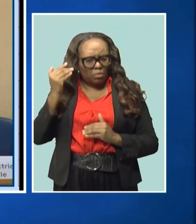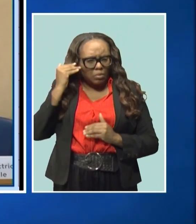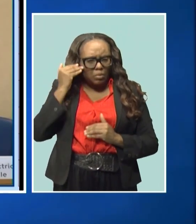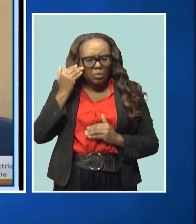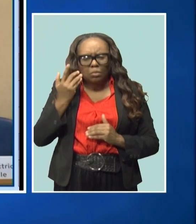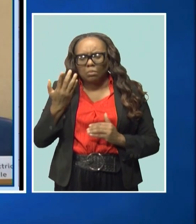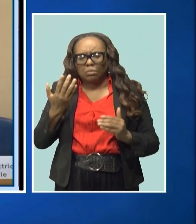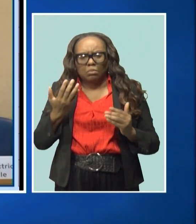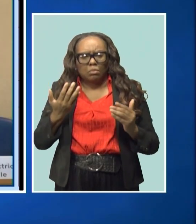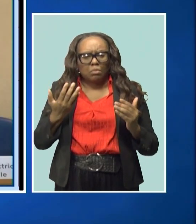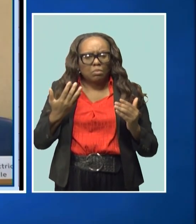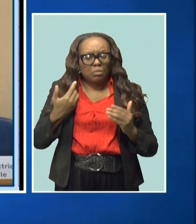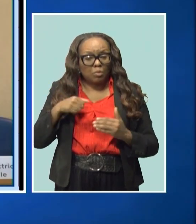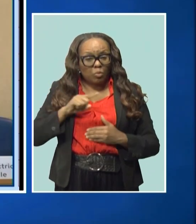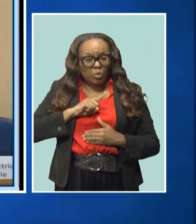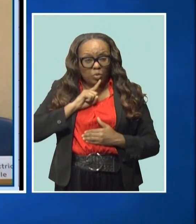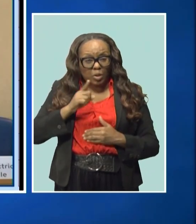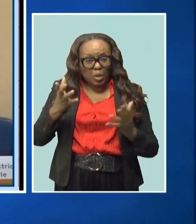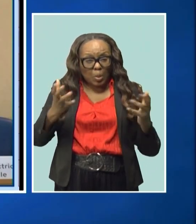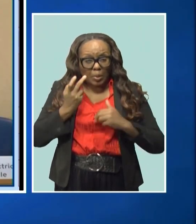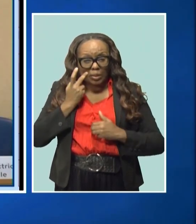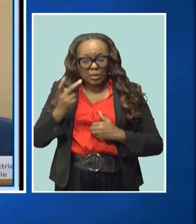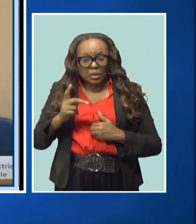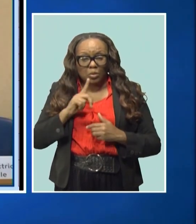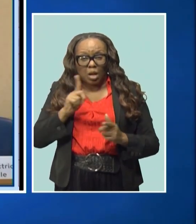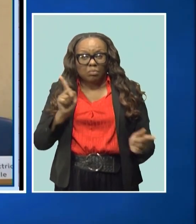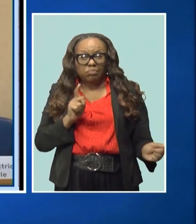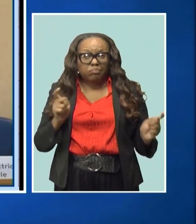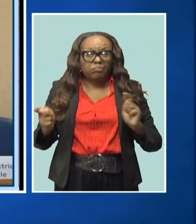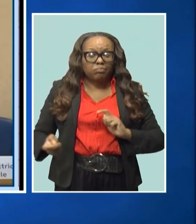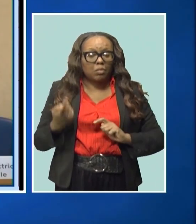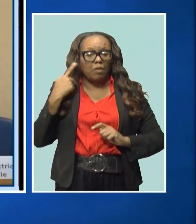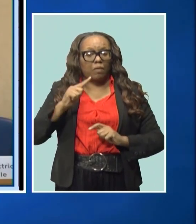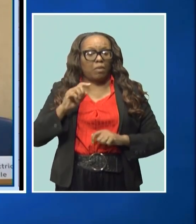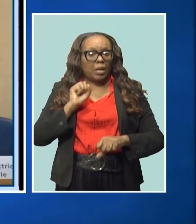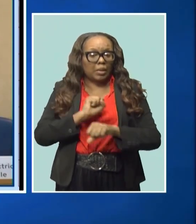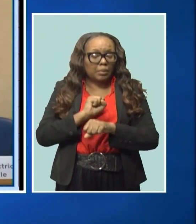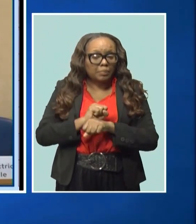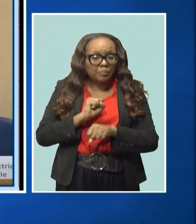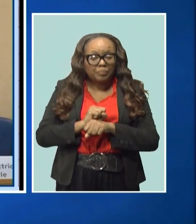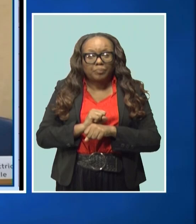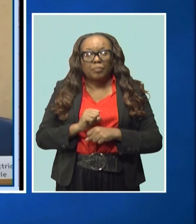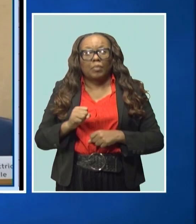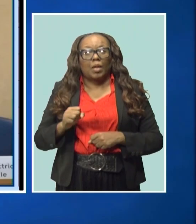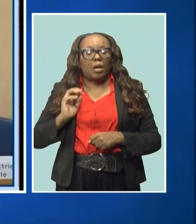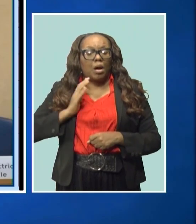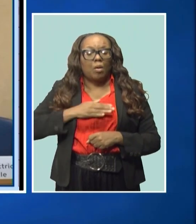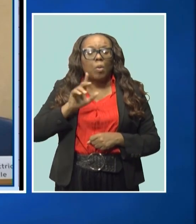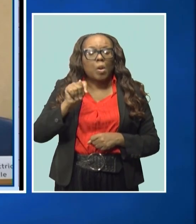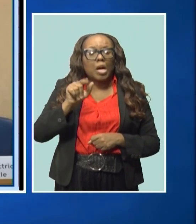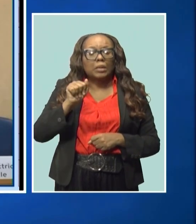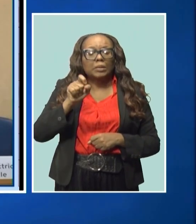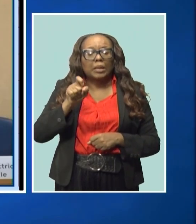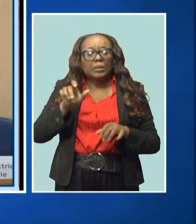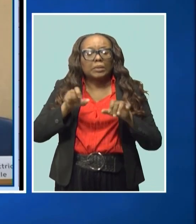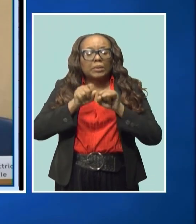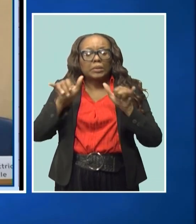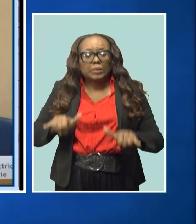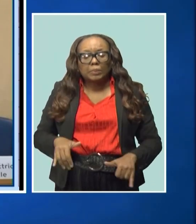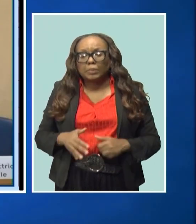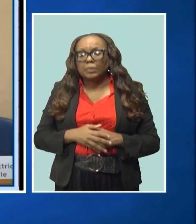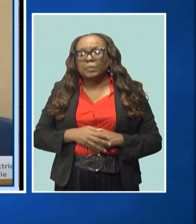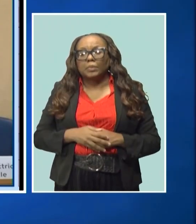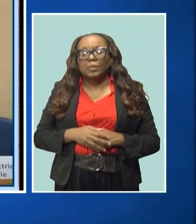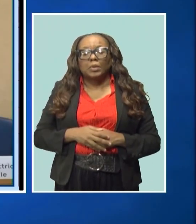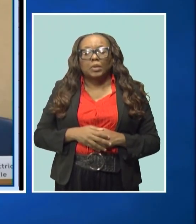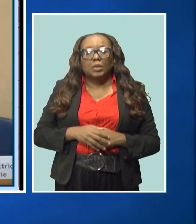the drastic transformation required in our labour markets, tax systems, social security systems, but more